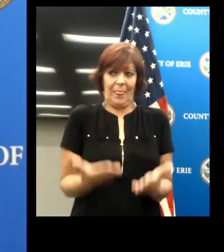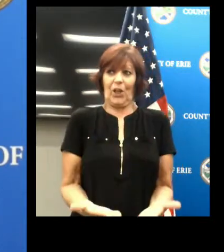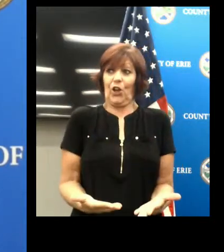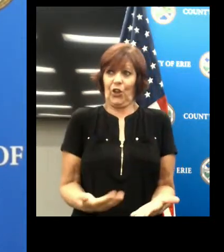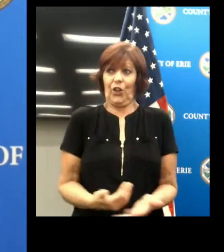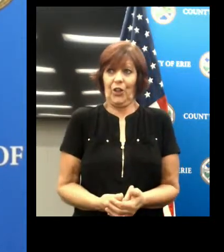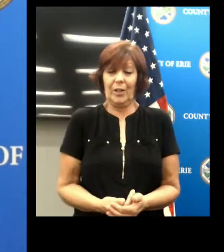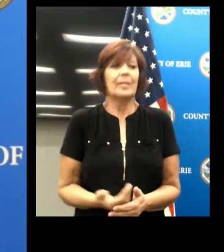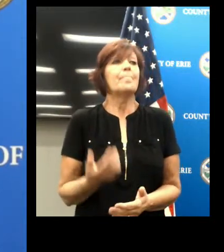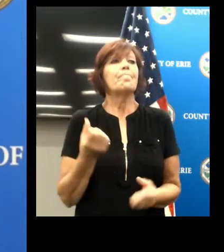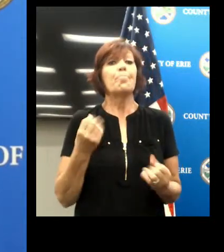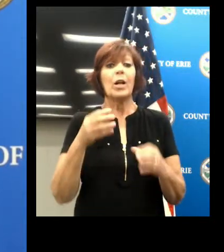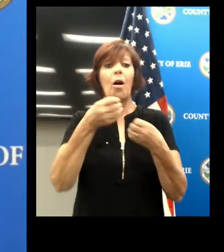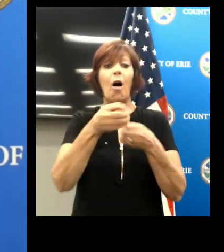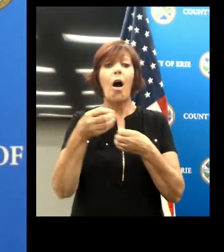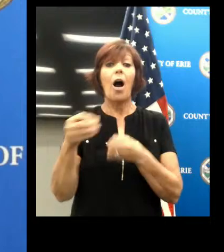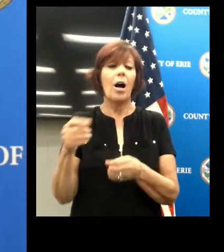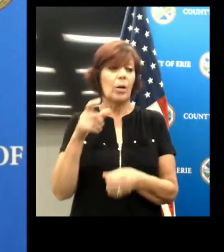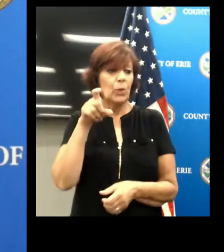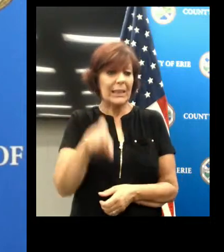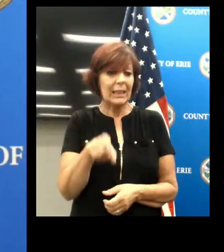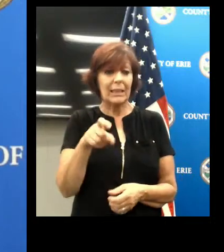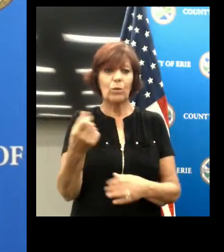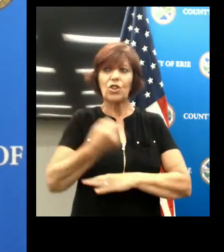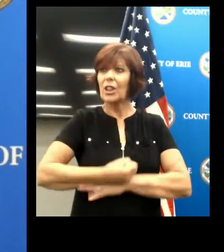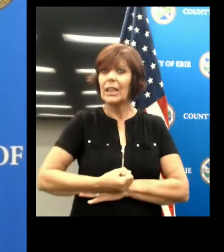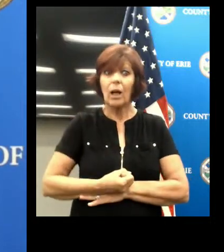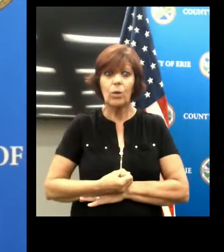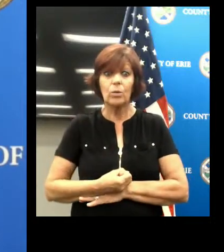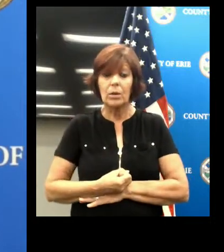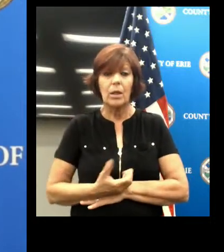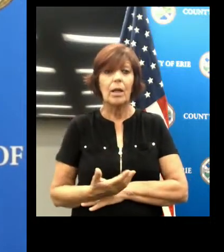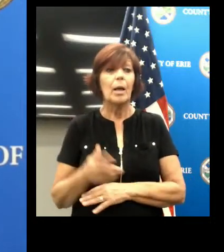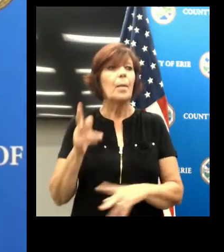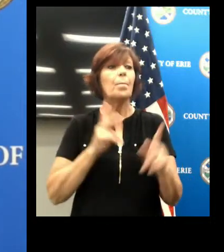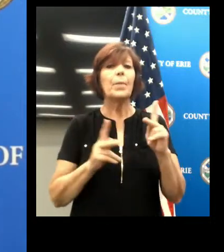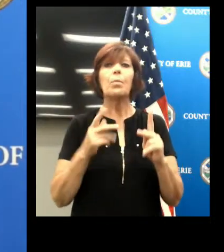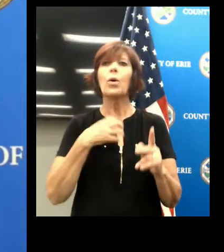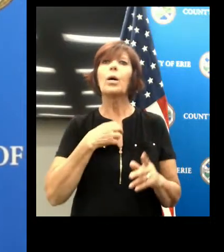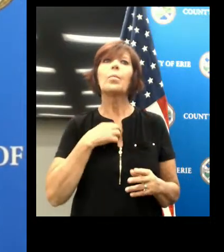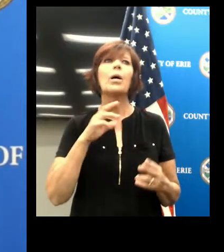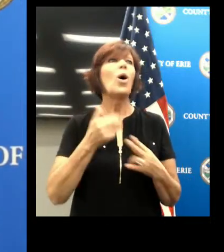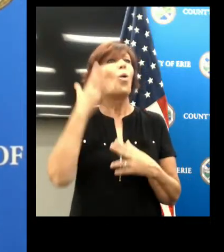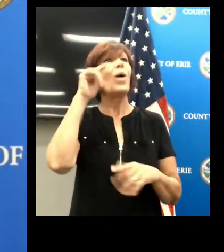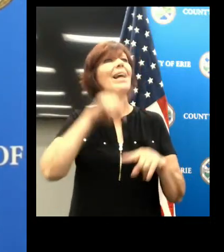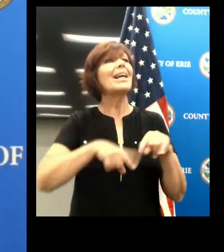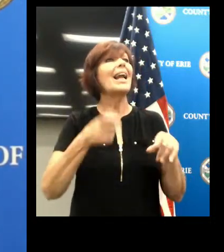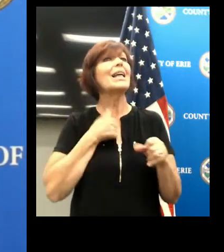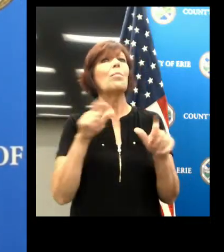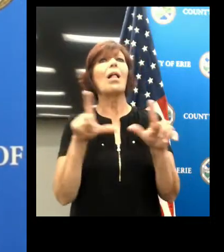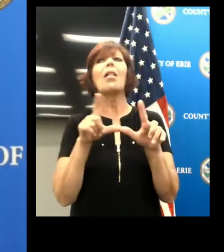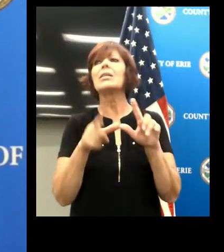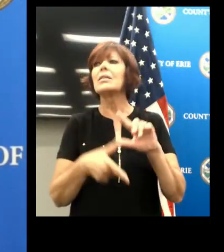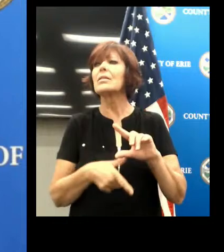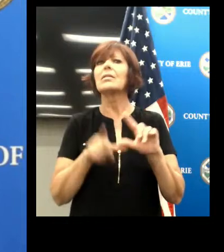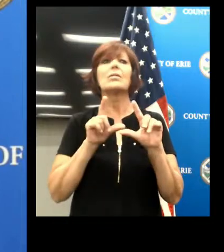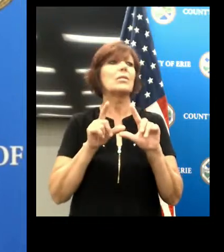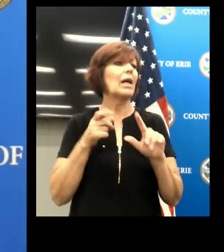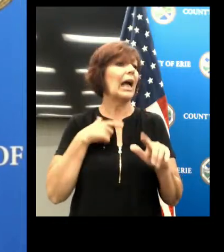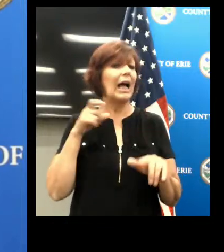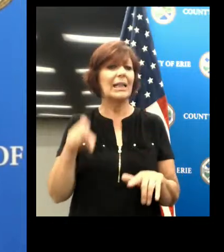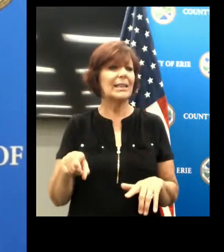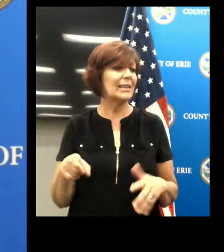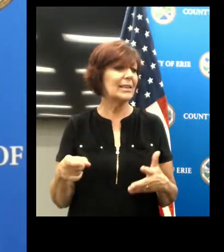mean, there were a number of offices that were necessary that were shut down. I mean, people that were complaining about why can't I get my license renewed or I need to